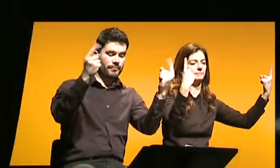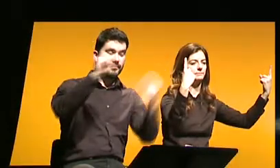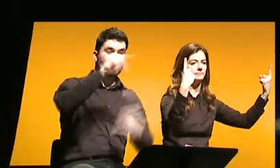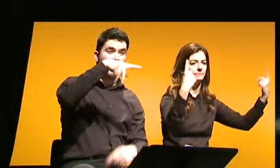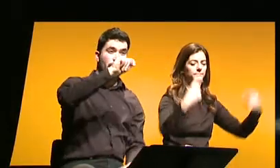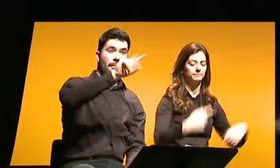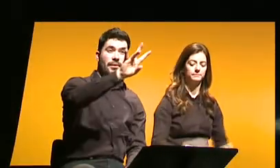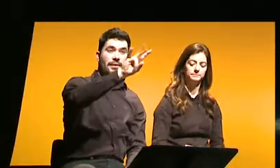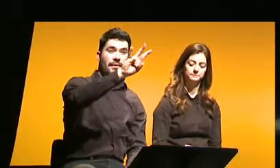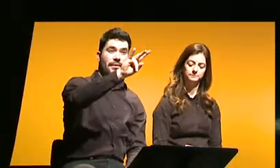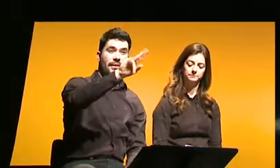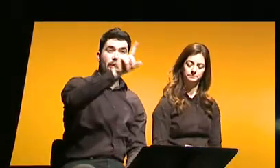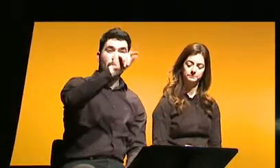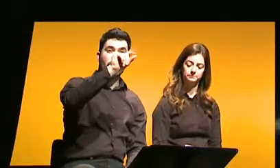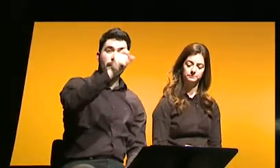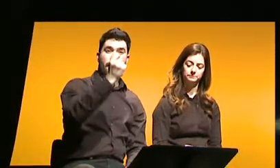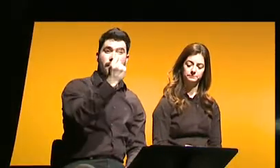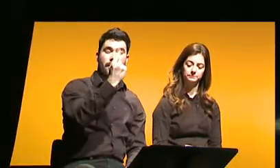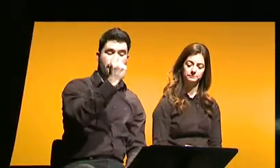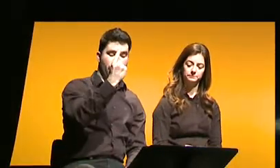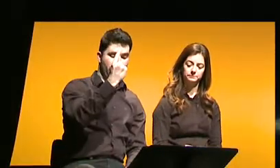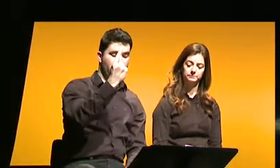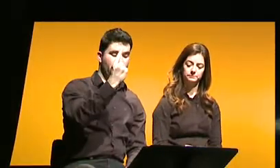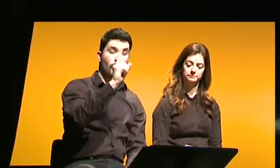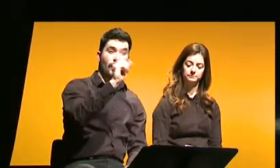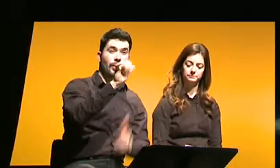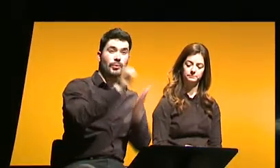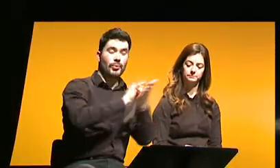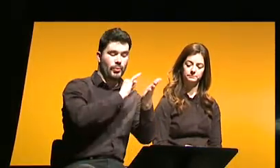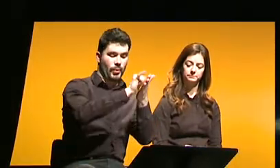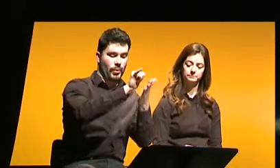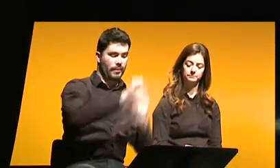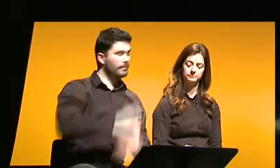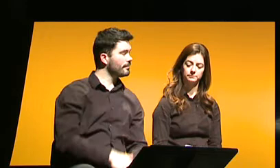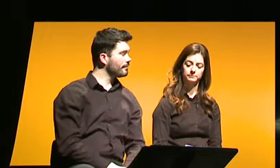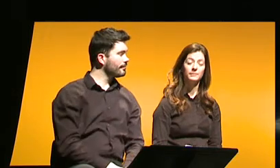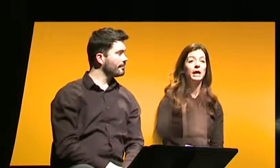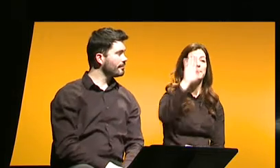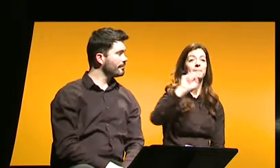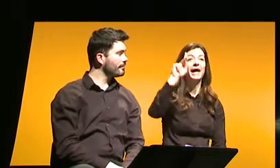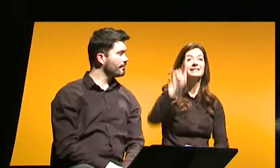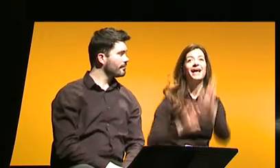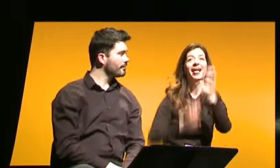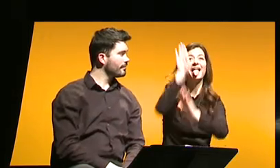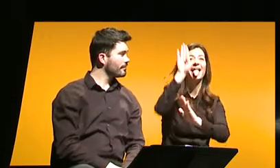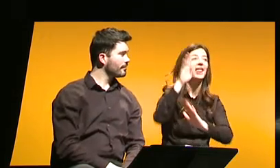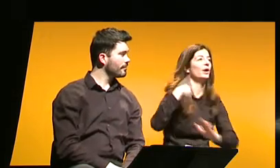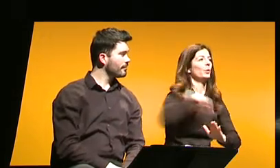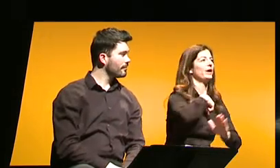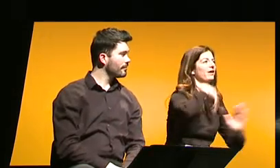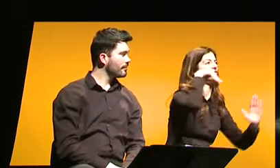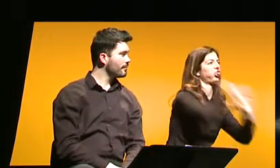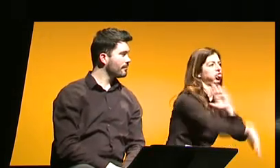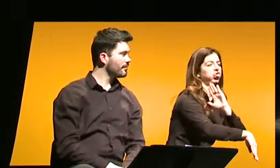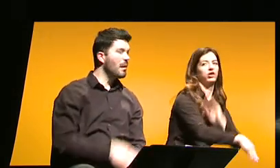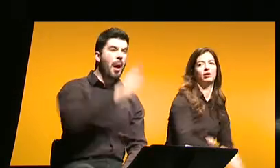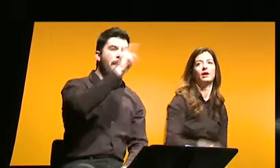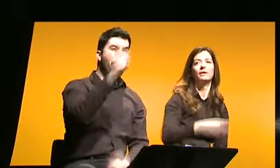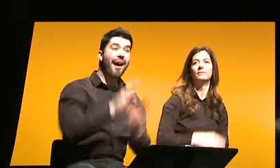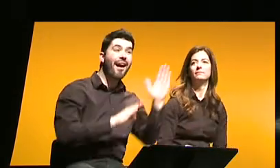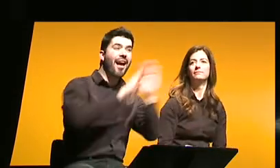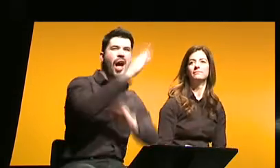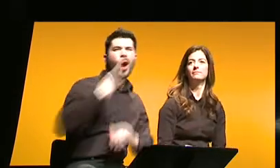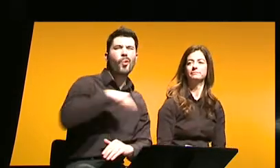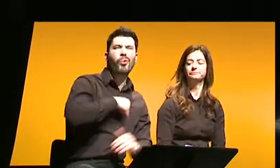2011. September 17th, 2011. New York City. Banks got bailed out. We got sold out. Banks got bailed